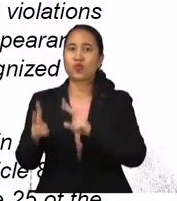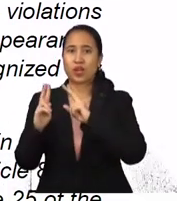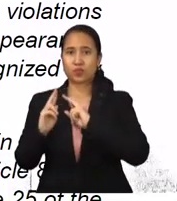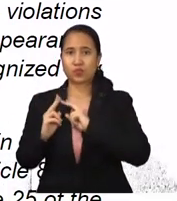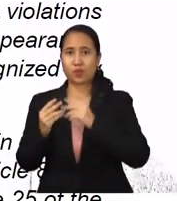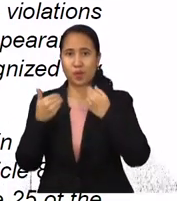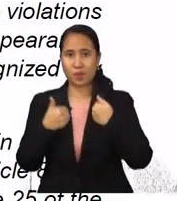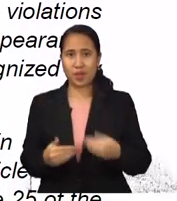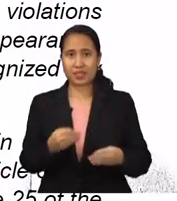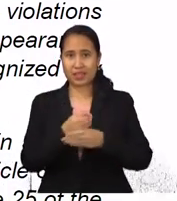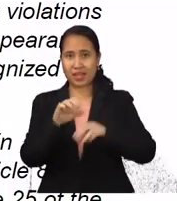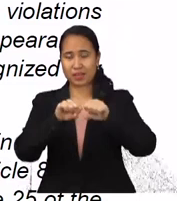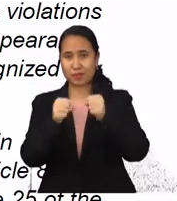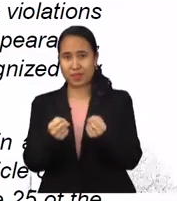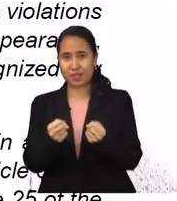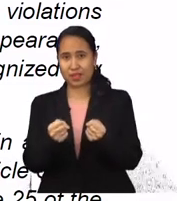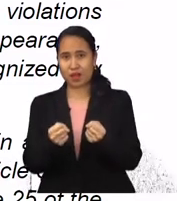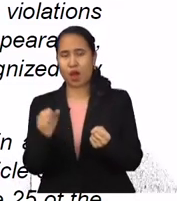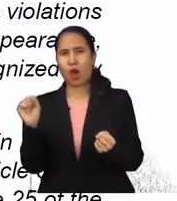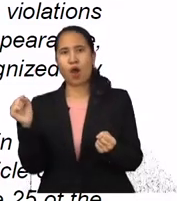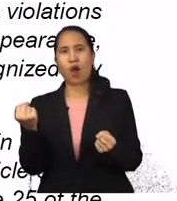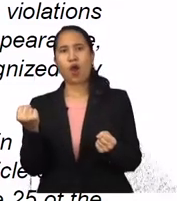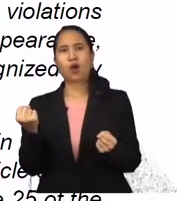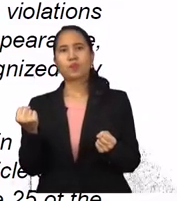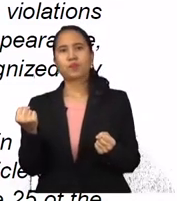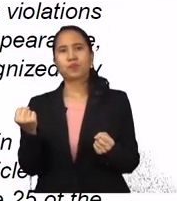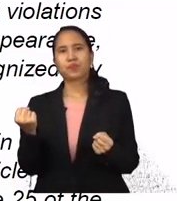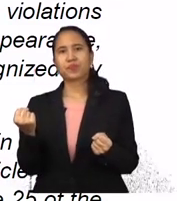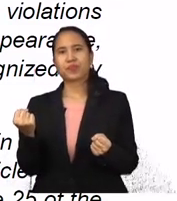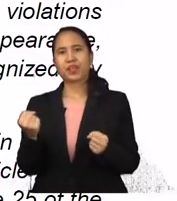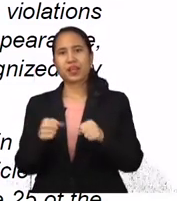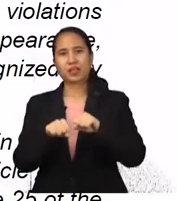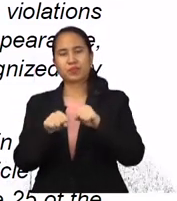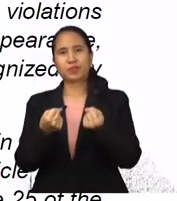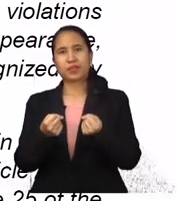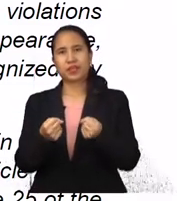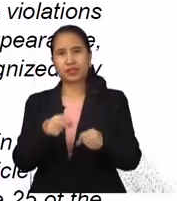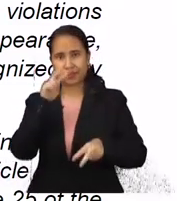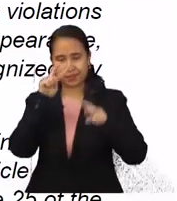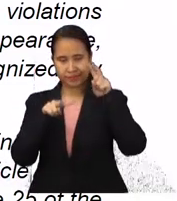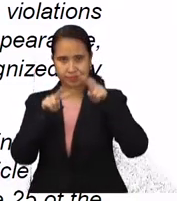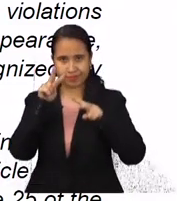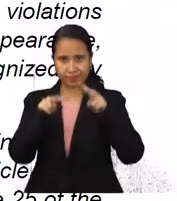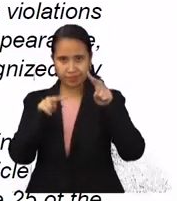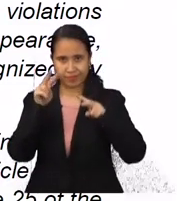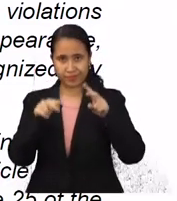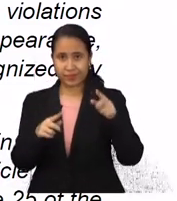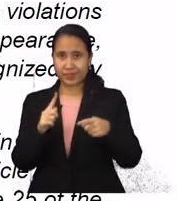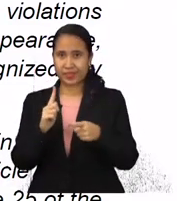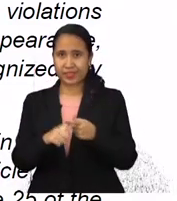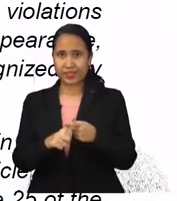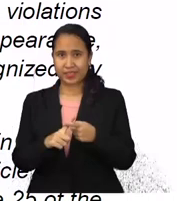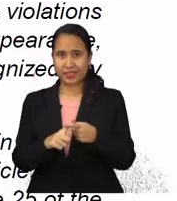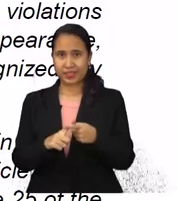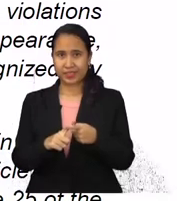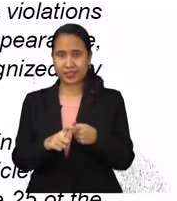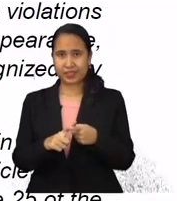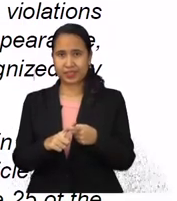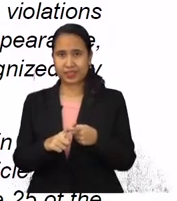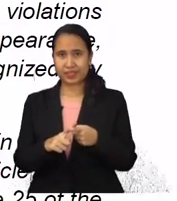human rights violations because it obstructs the investigation and access to justice